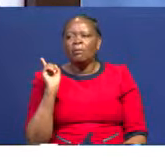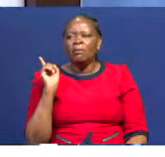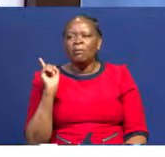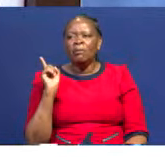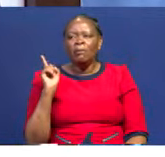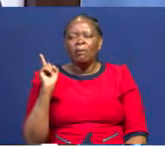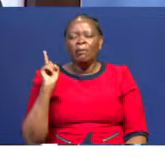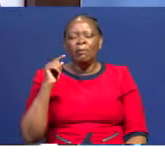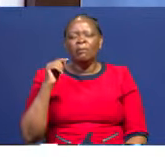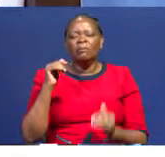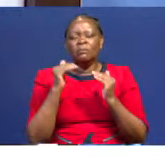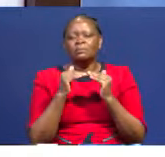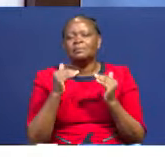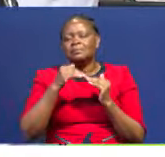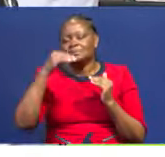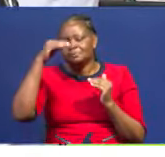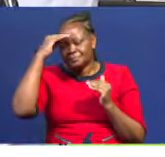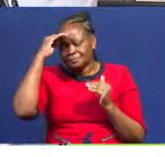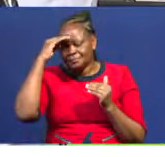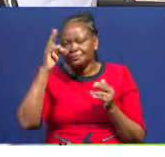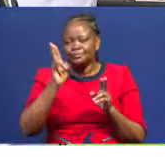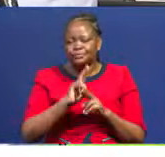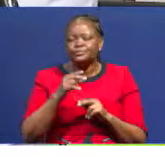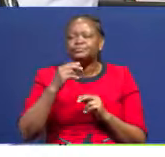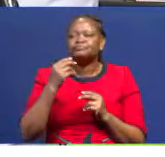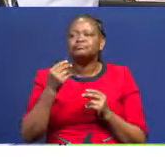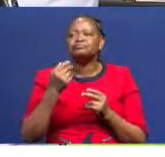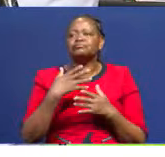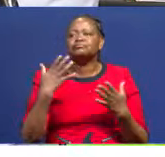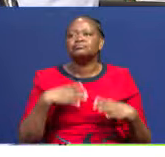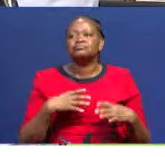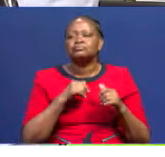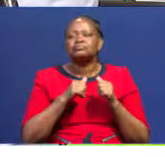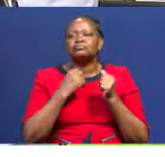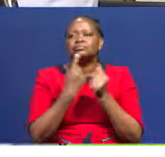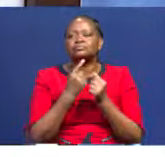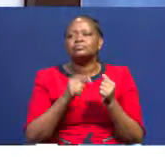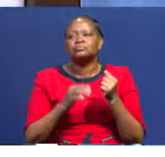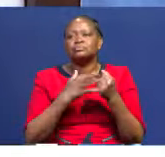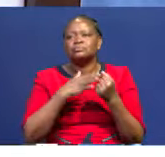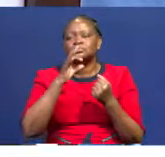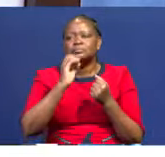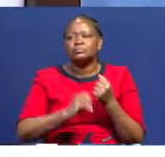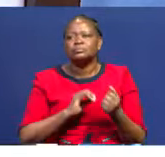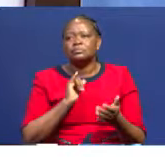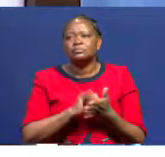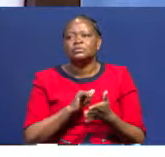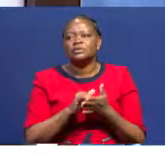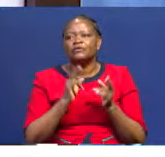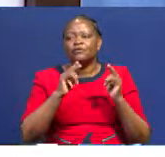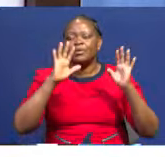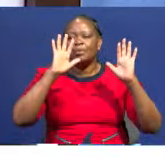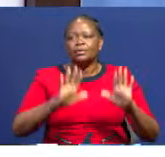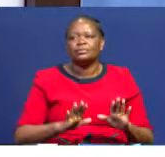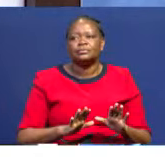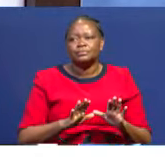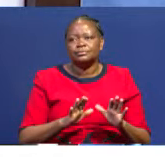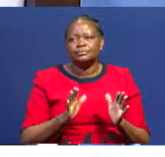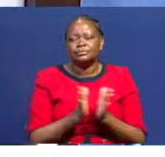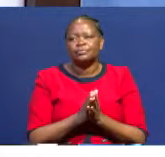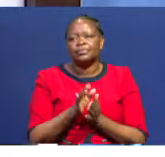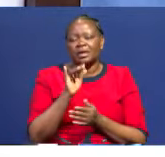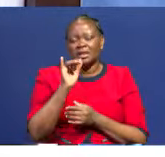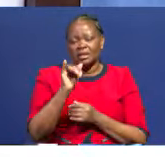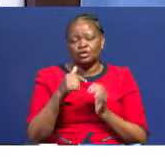of alcohol use on any month is 11.8%. And that is very, very critical. And that